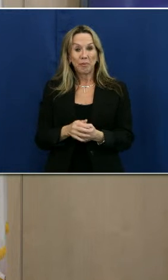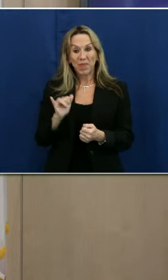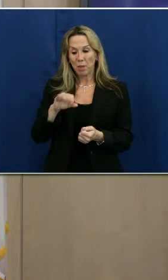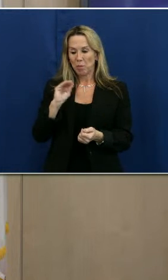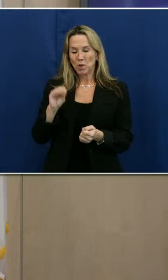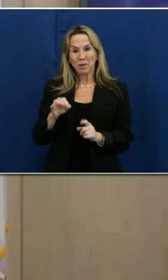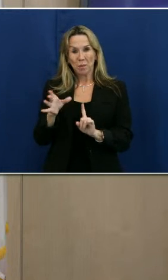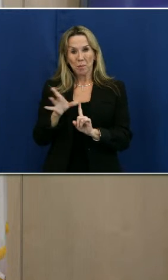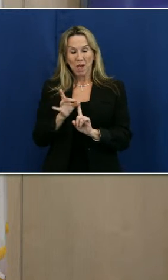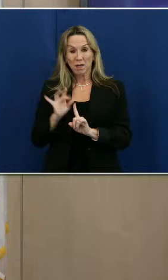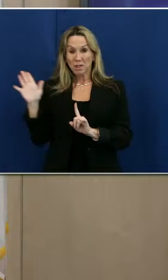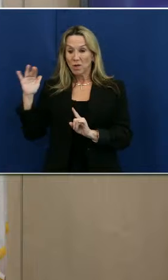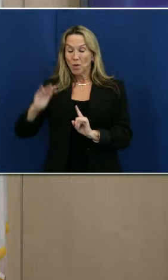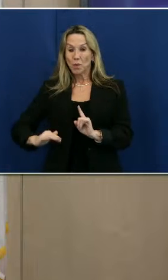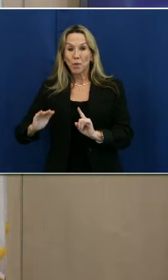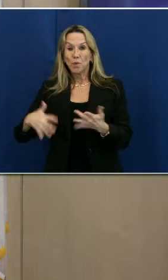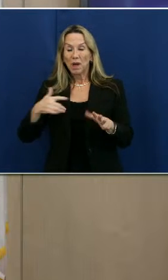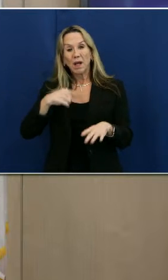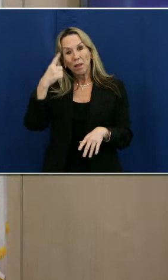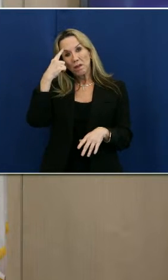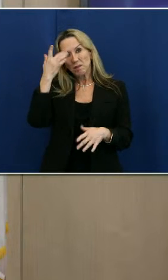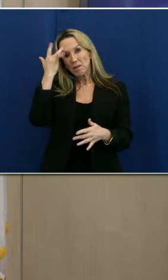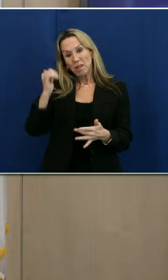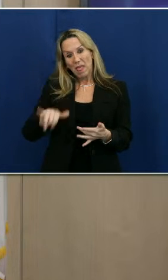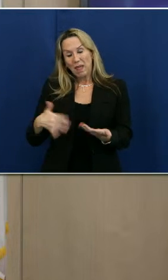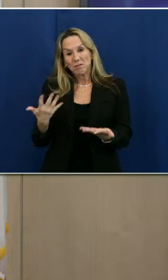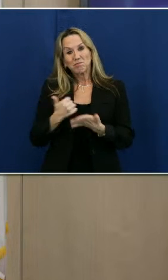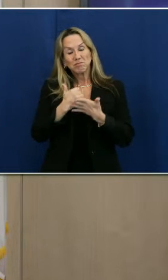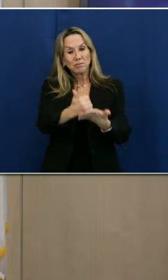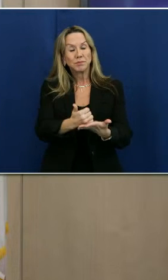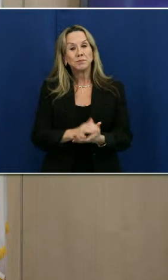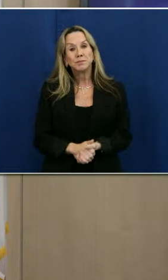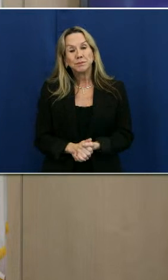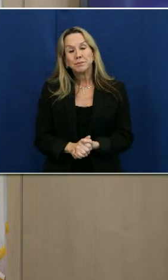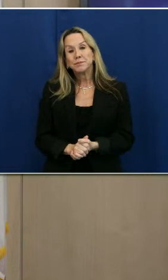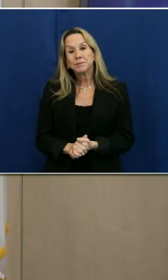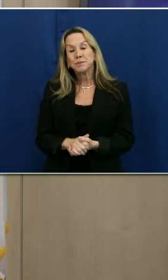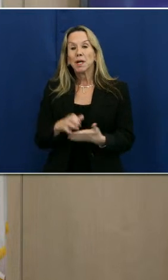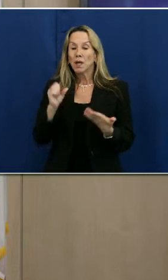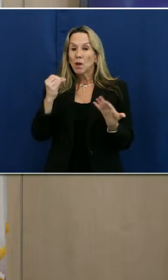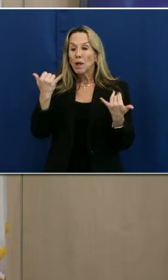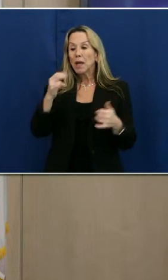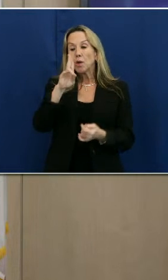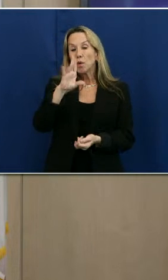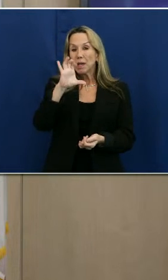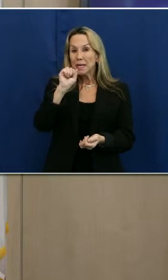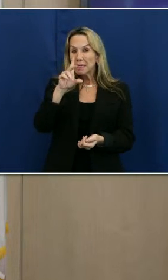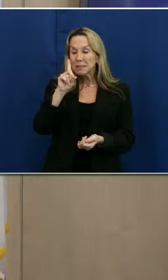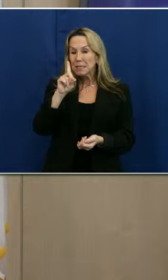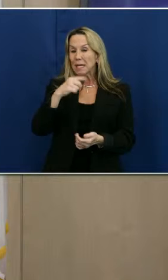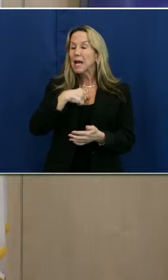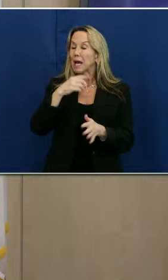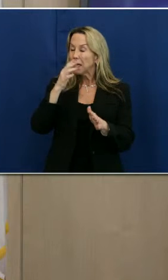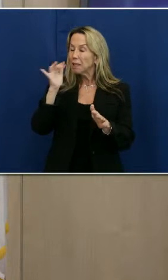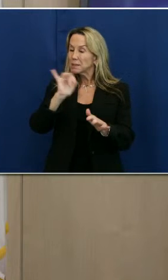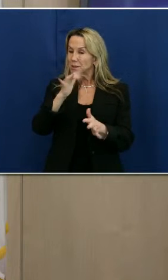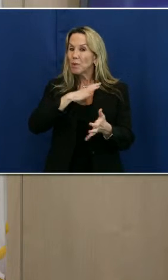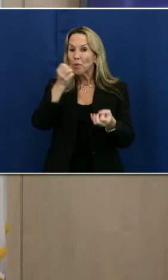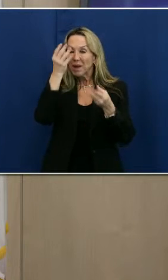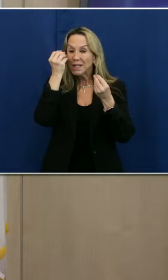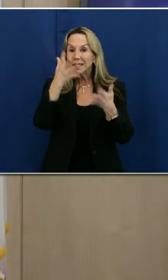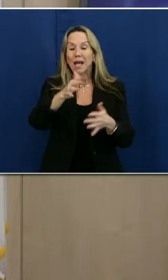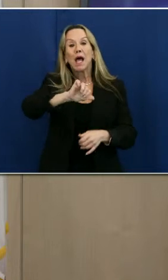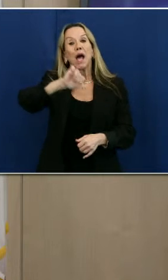percentage of positives that they're detecting so far with this baseline testing at UCSD. I will note that other